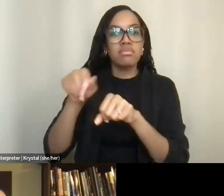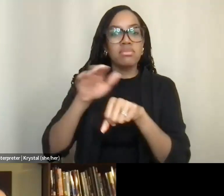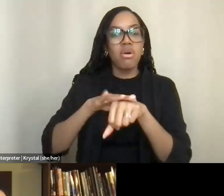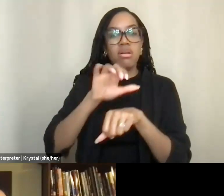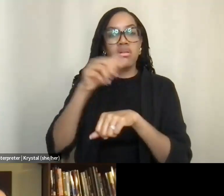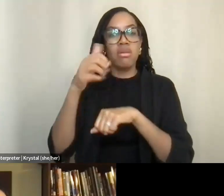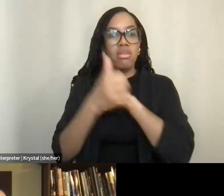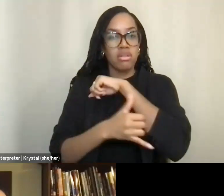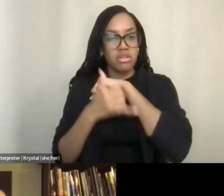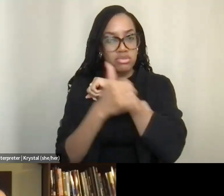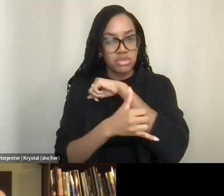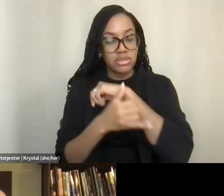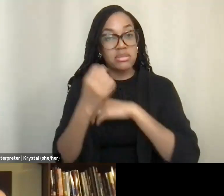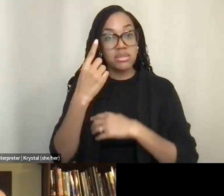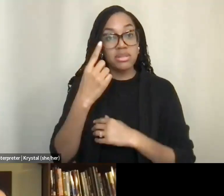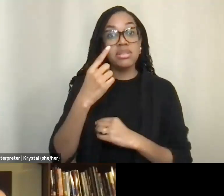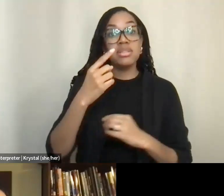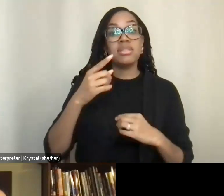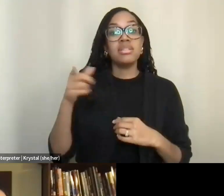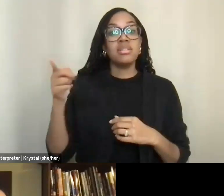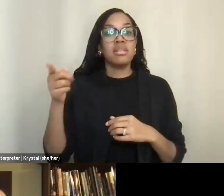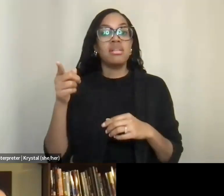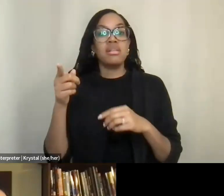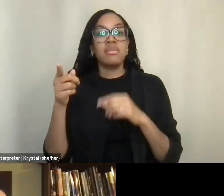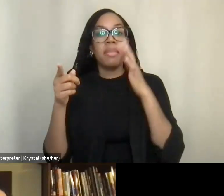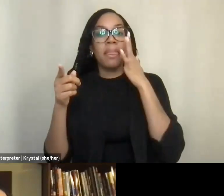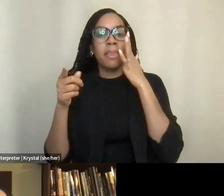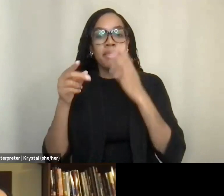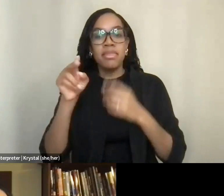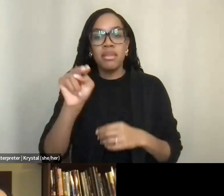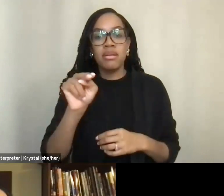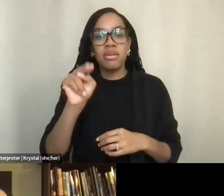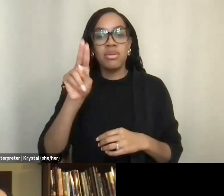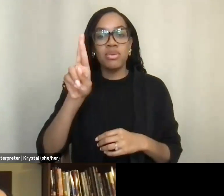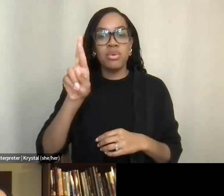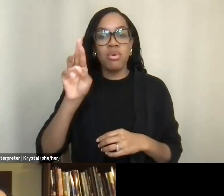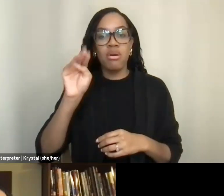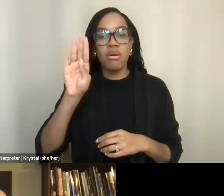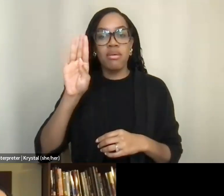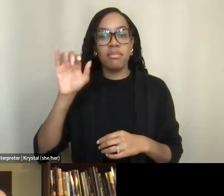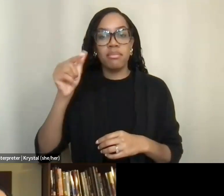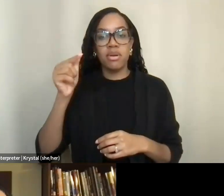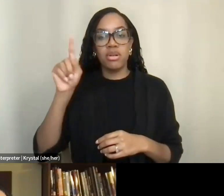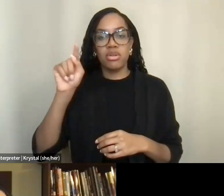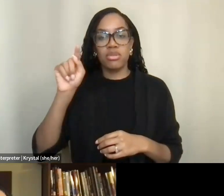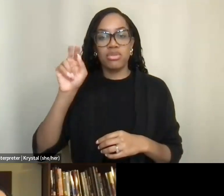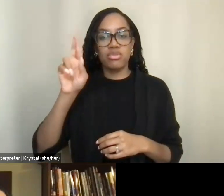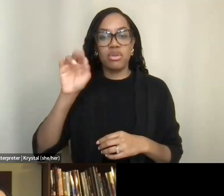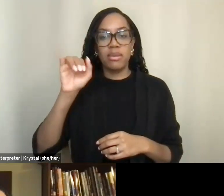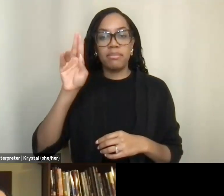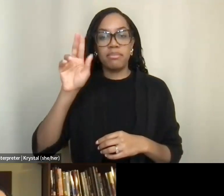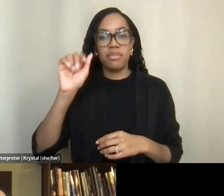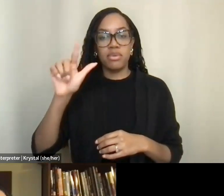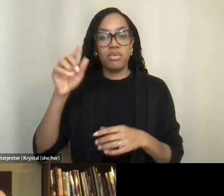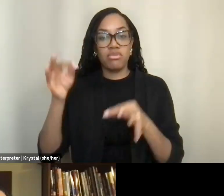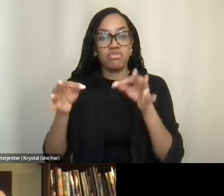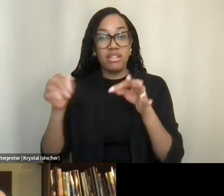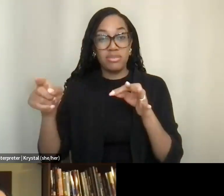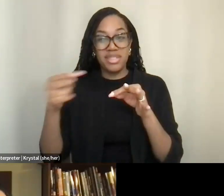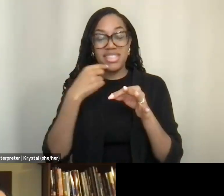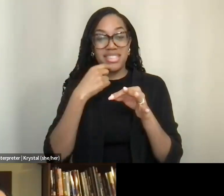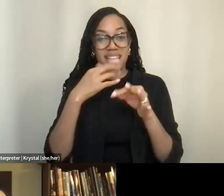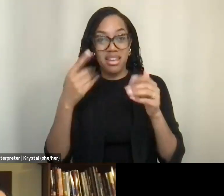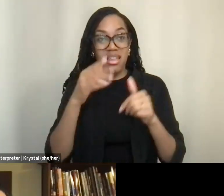Tribunal judgment was the supreme international crime. And yet we had Ellen DeGeneres,